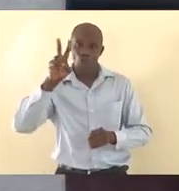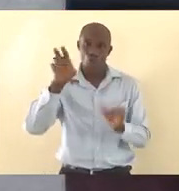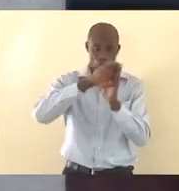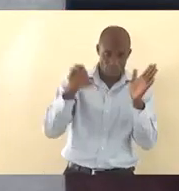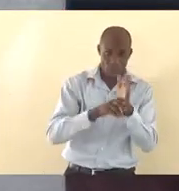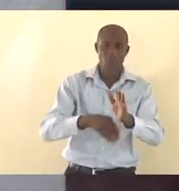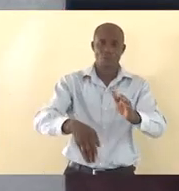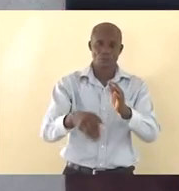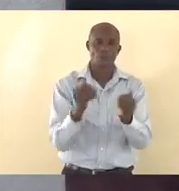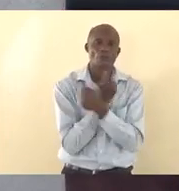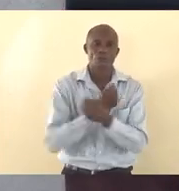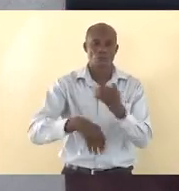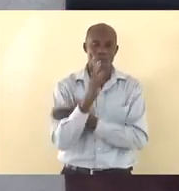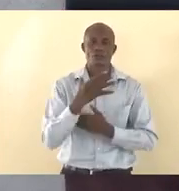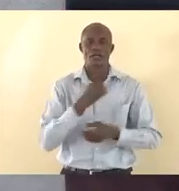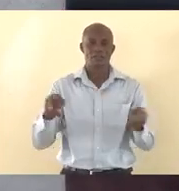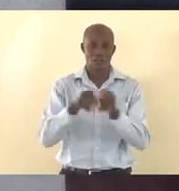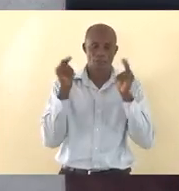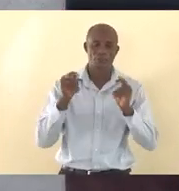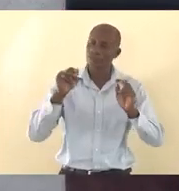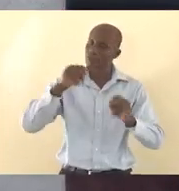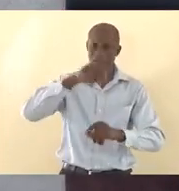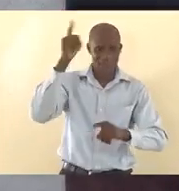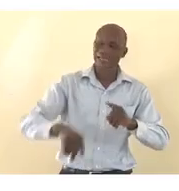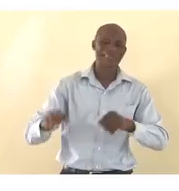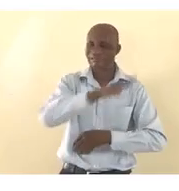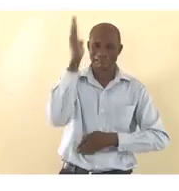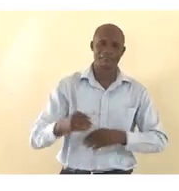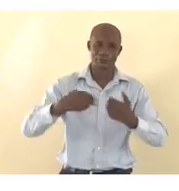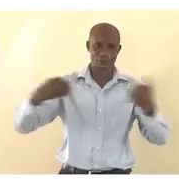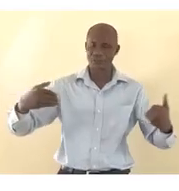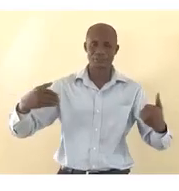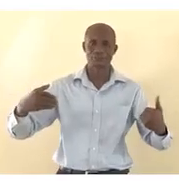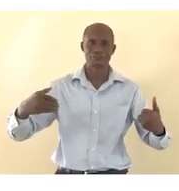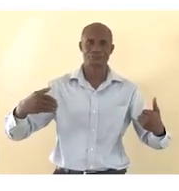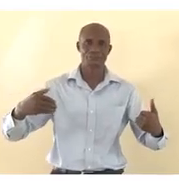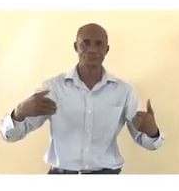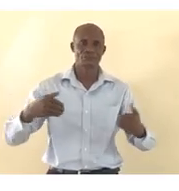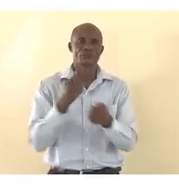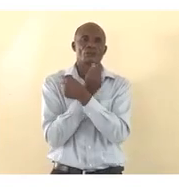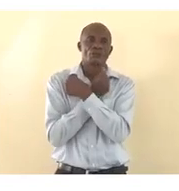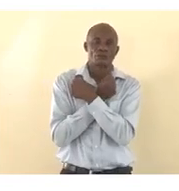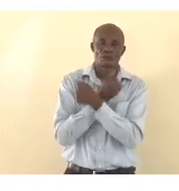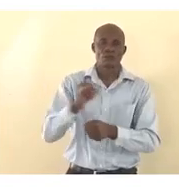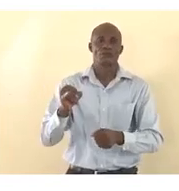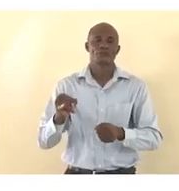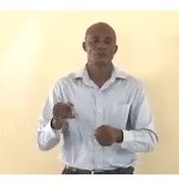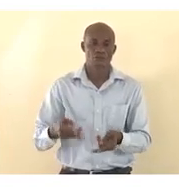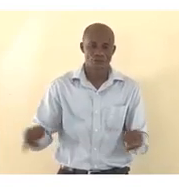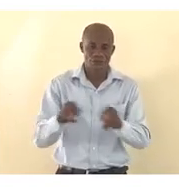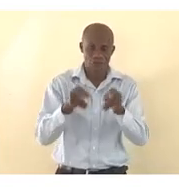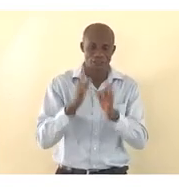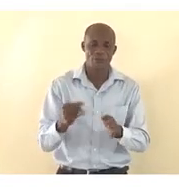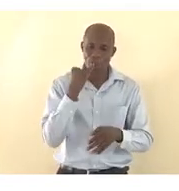neighbor can never be separated. Loving one's neighbor is not an abstract thing. It means involving